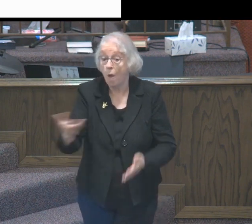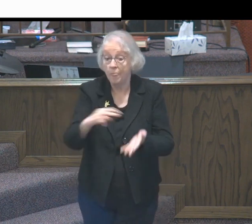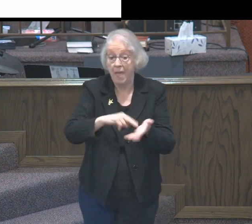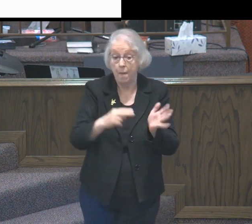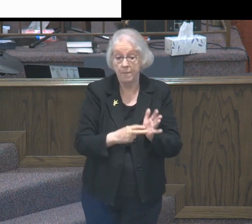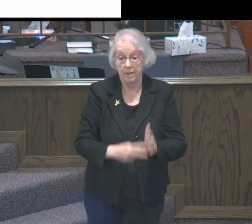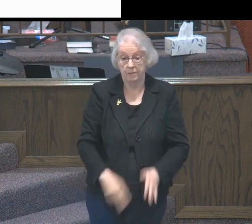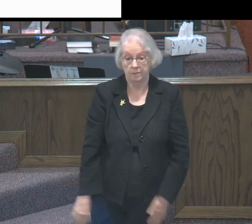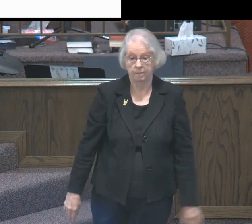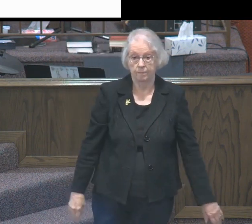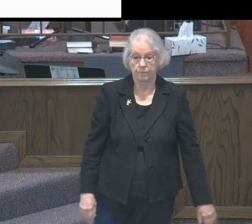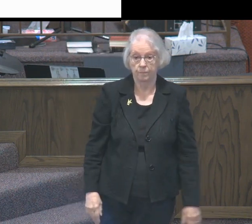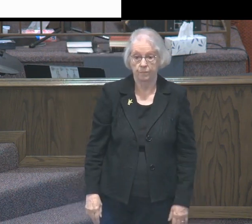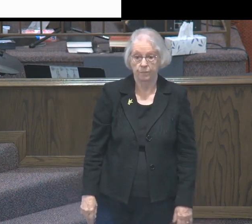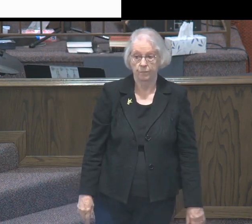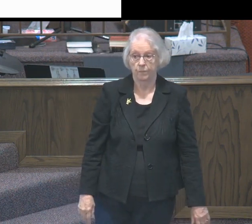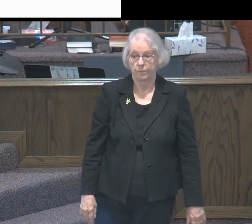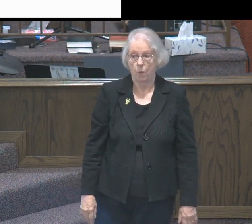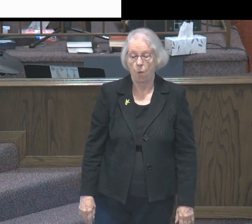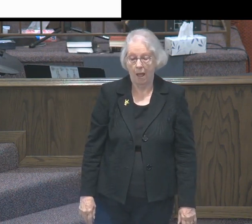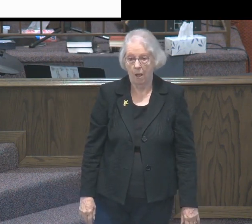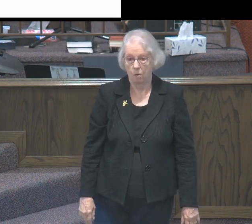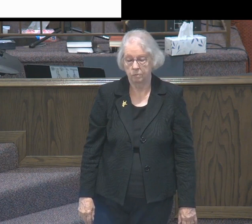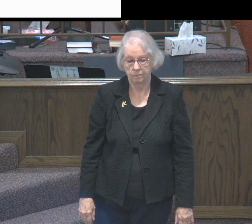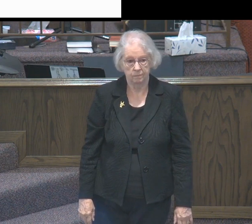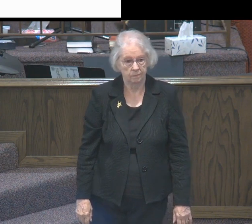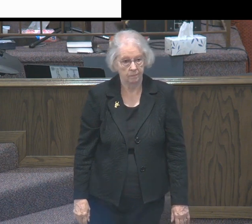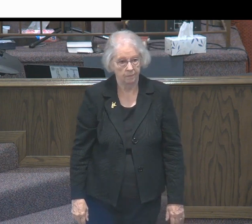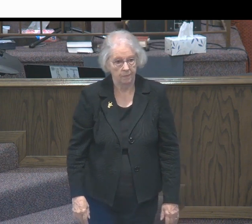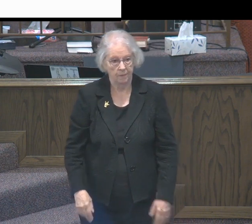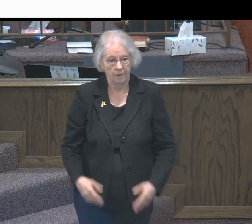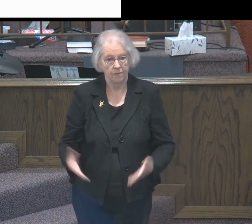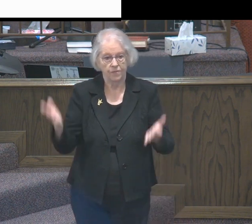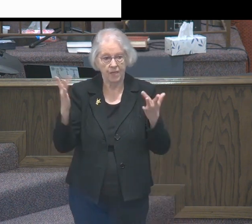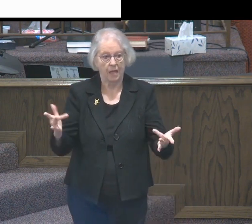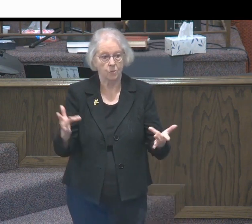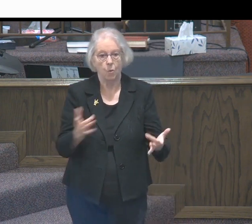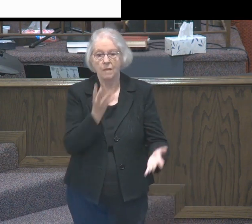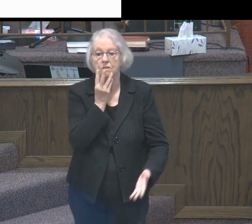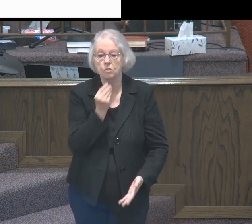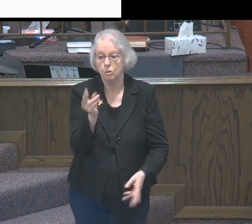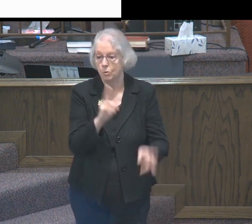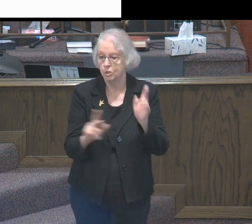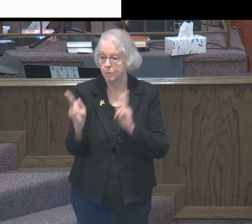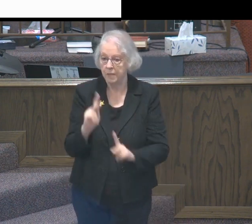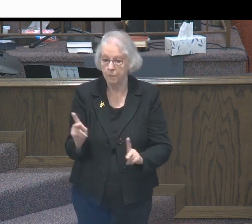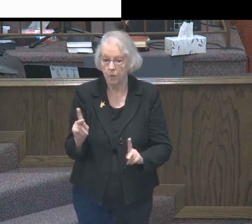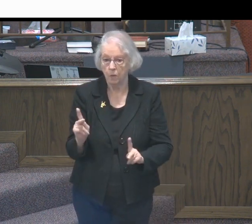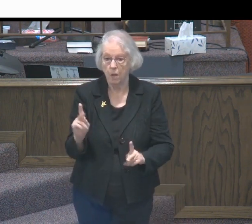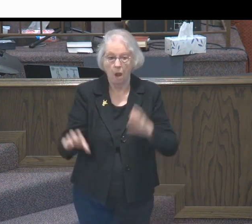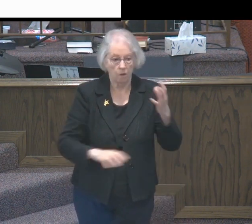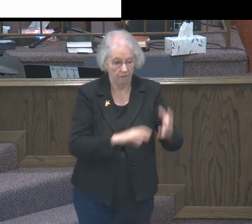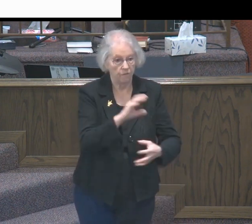And some of you who are getting up in age, if you've written your will, or if you're, then you'll want to hear this,